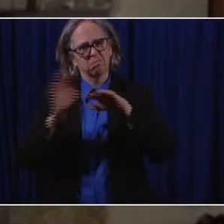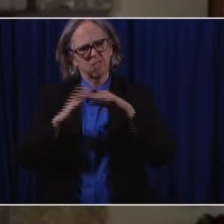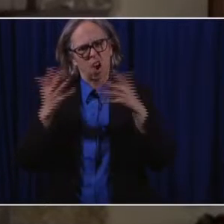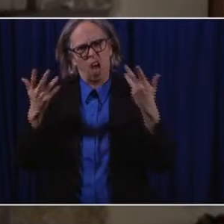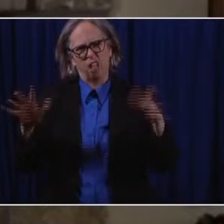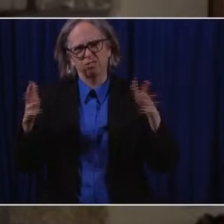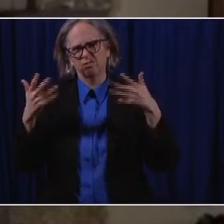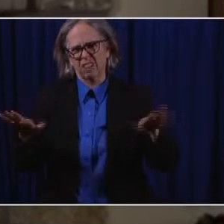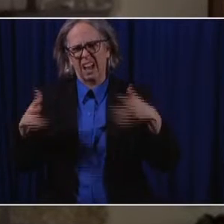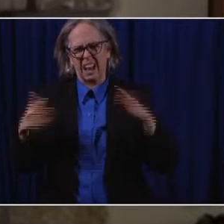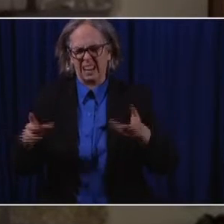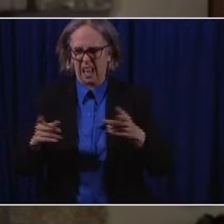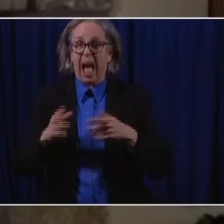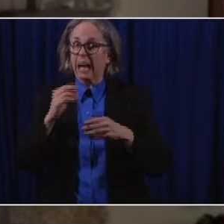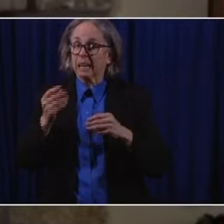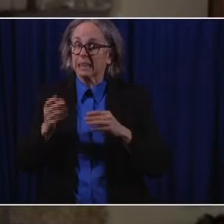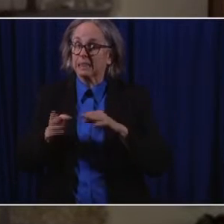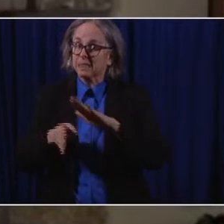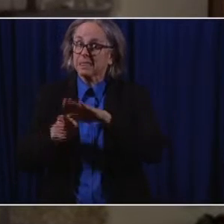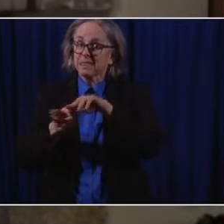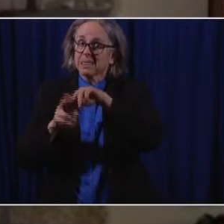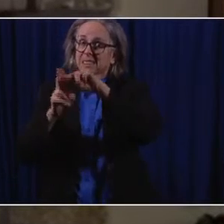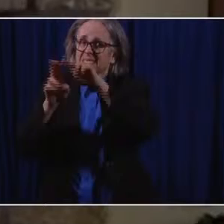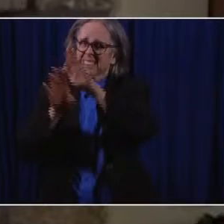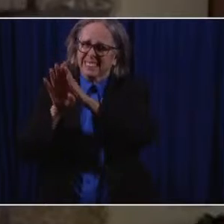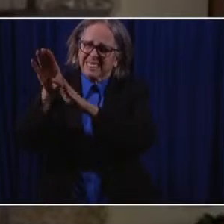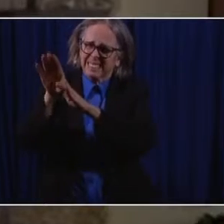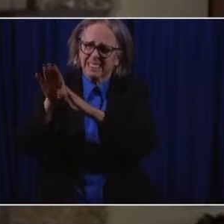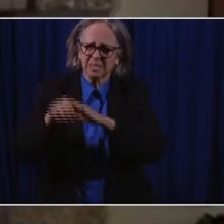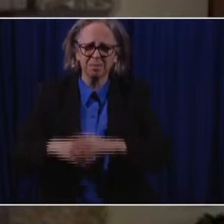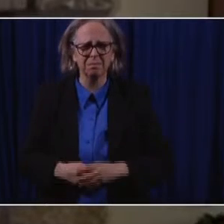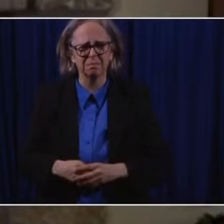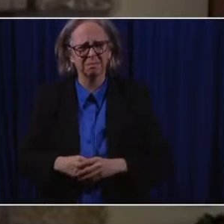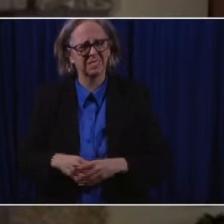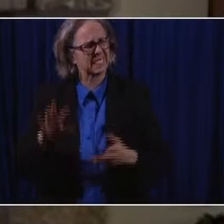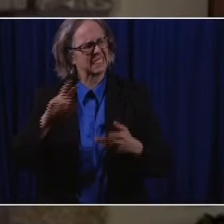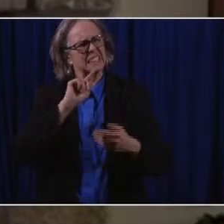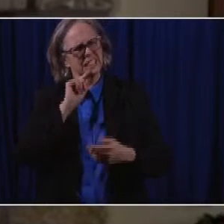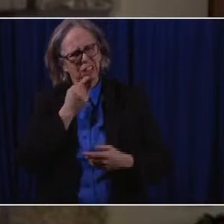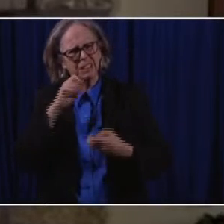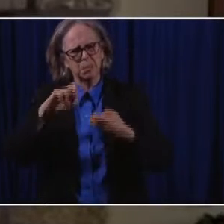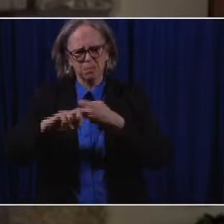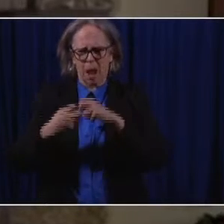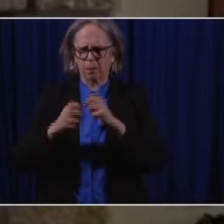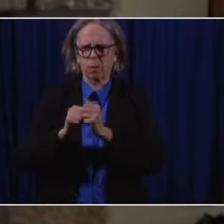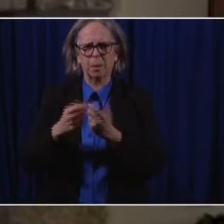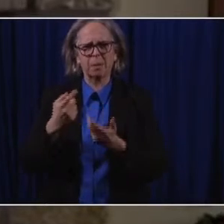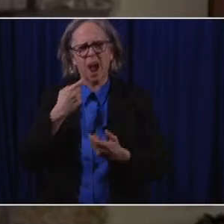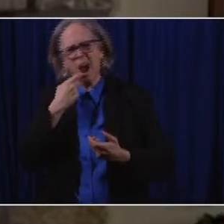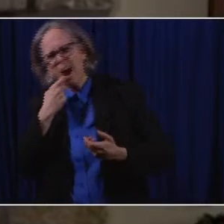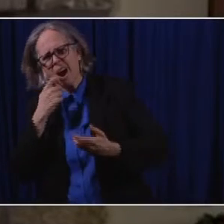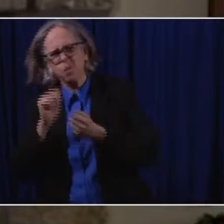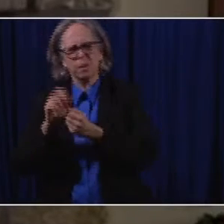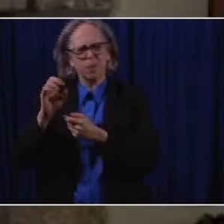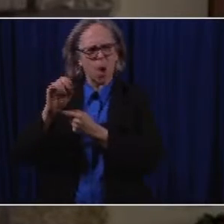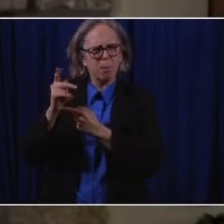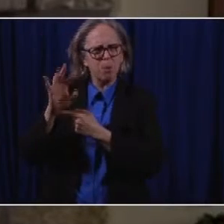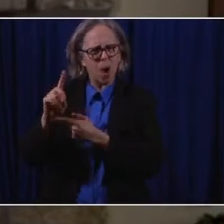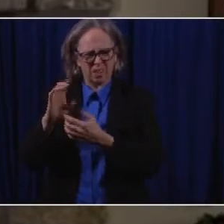up. We know that this remains a big problem during the pandemic, and it was a problem obviously before